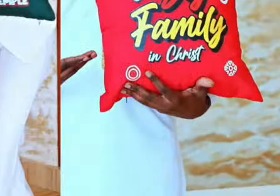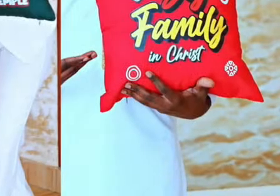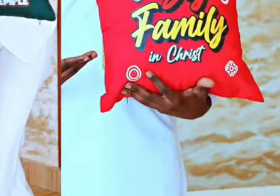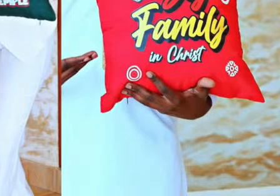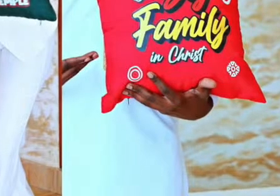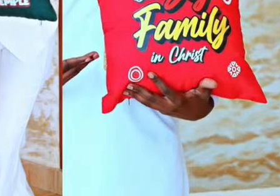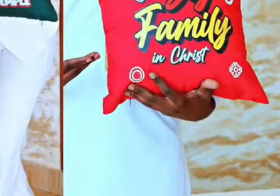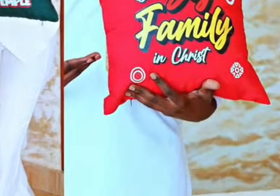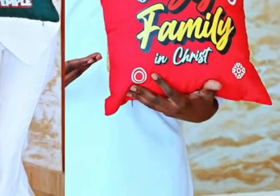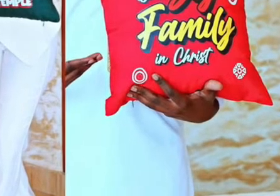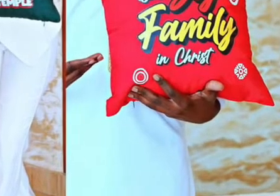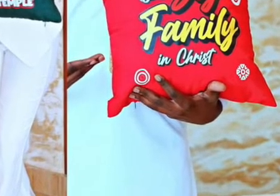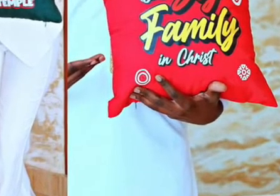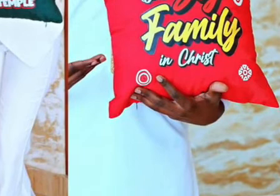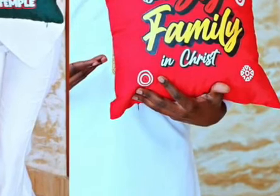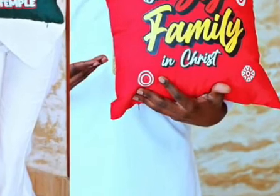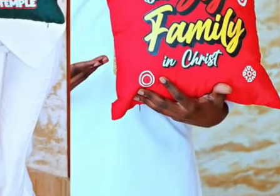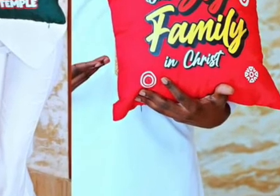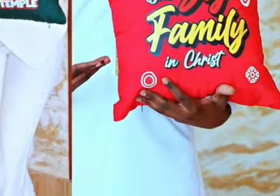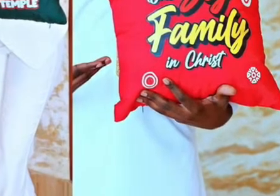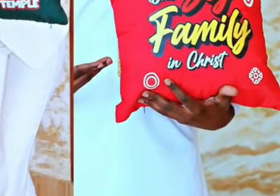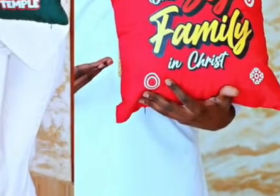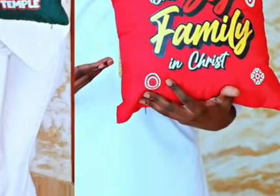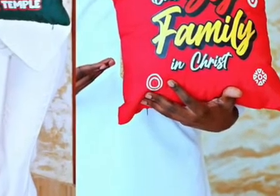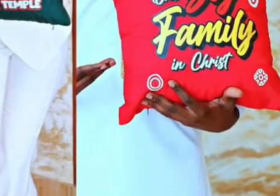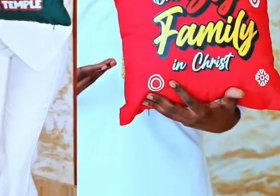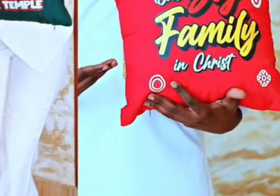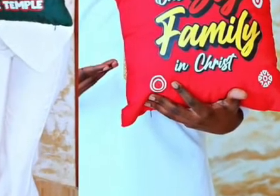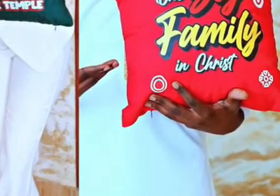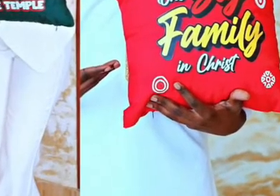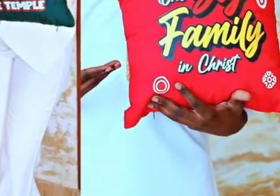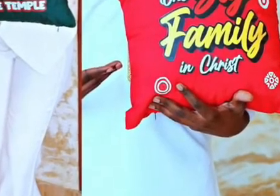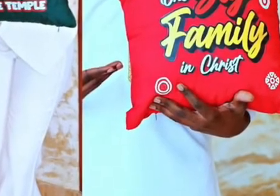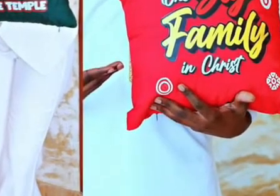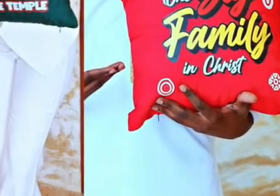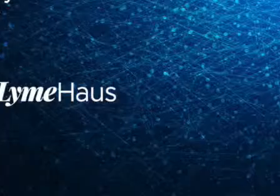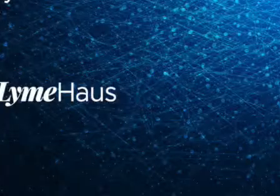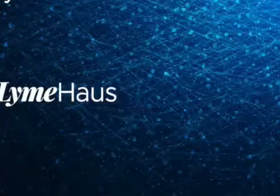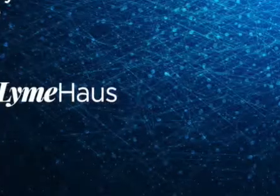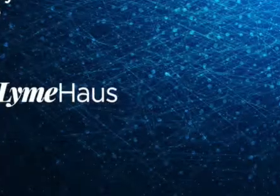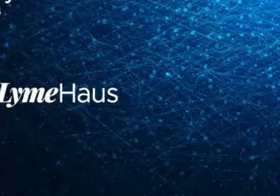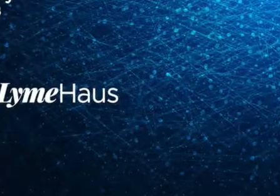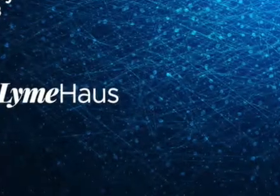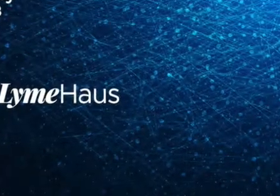friend. ICGC New Wine Temple. We are one big family in Christ.